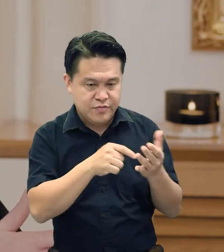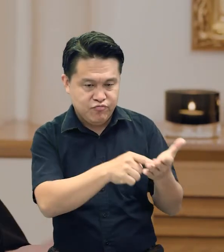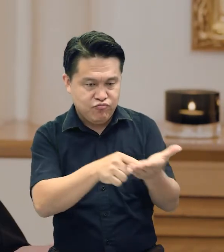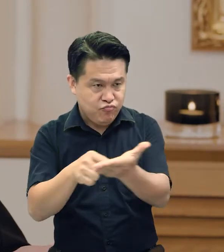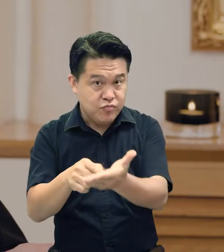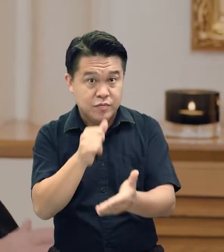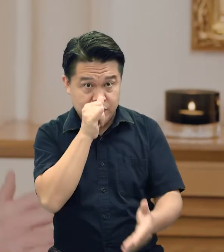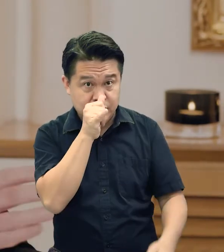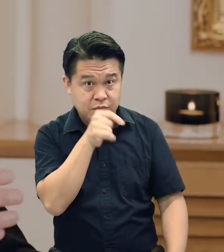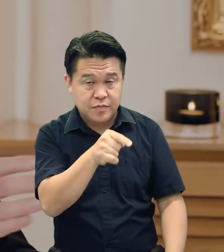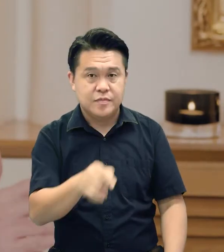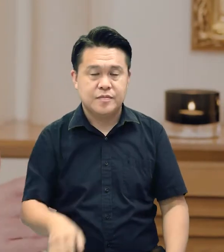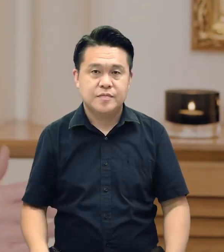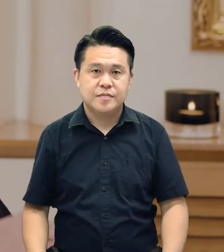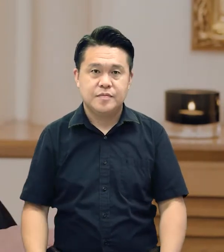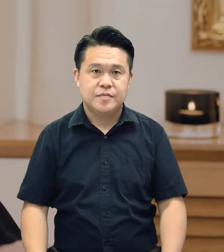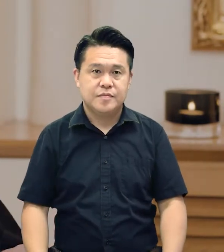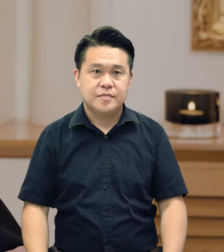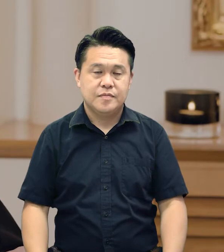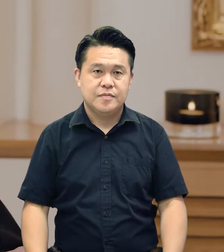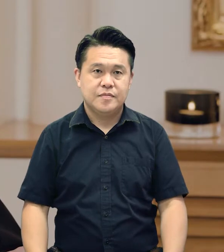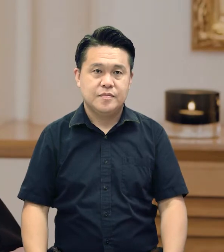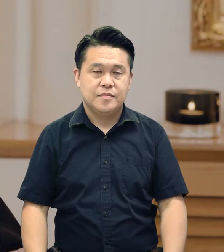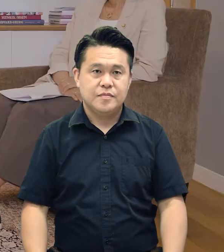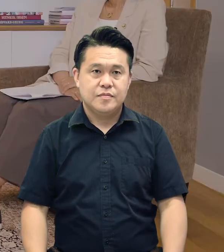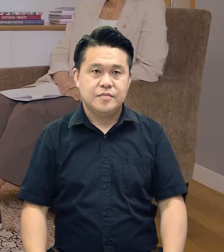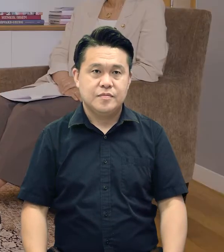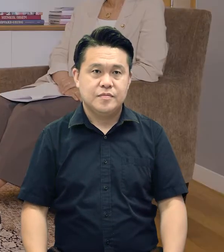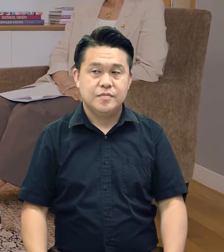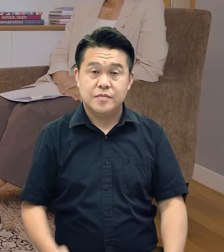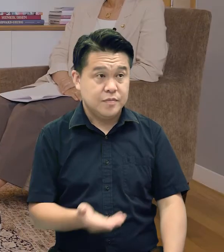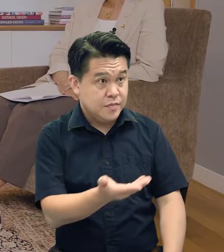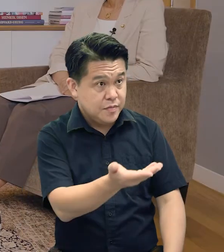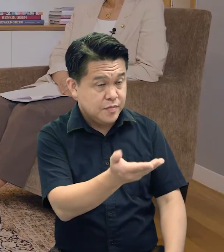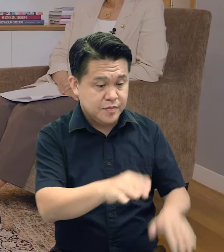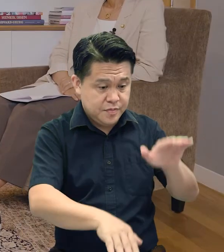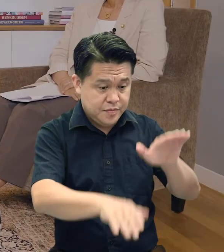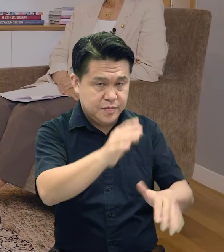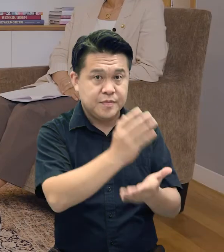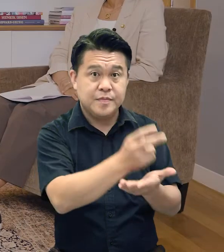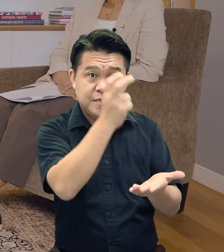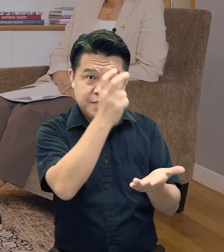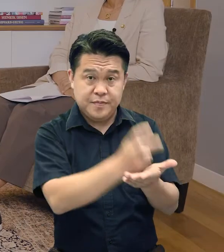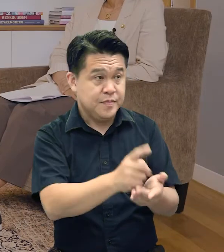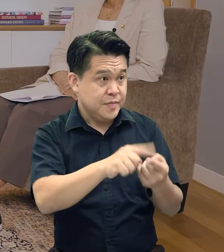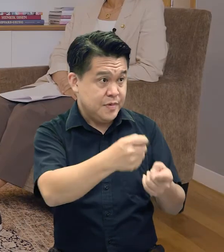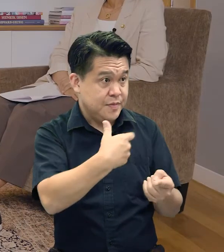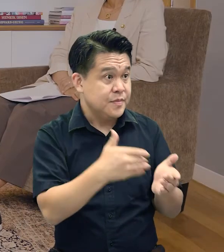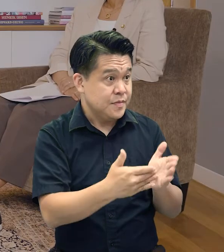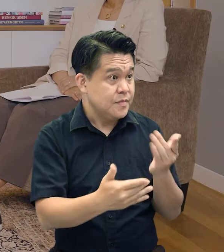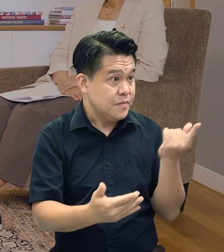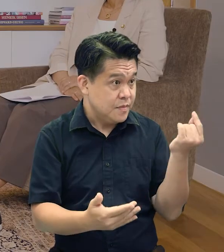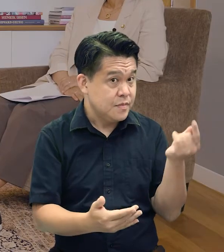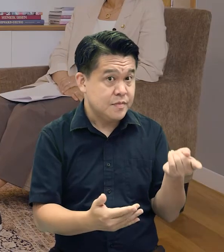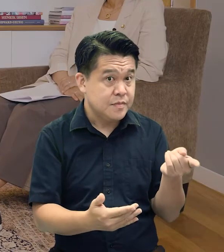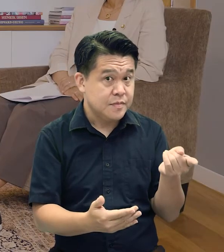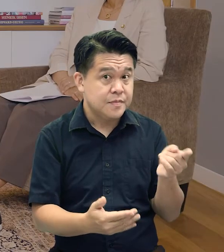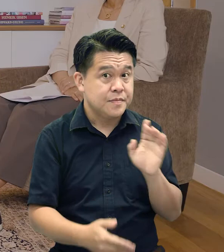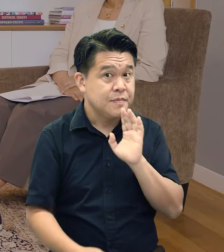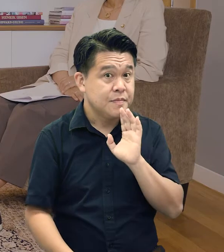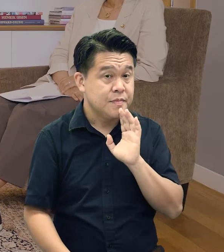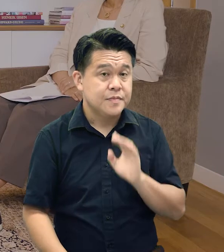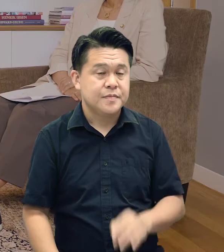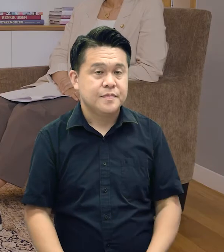legislation in different acts. But you also said, Madam Kwan, that